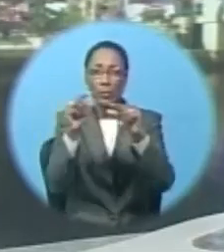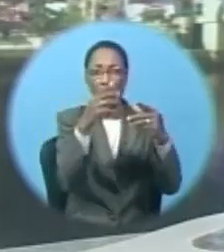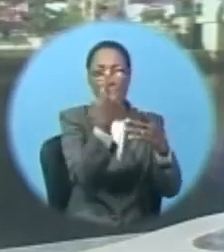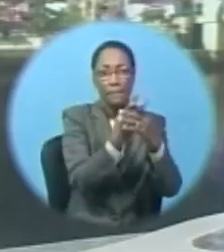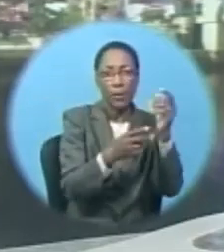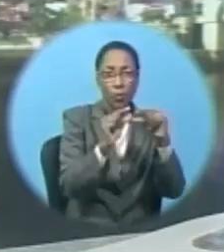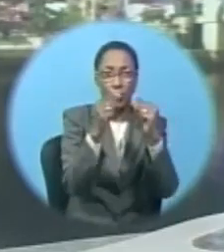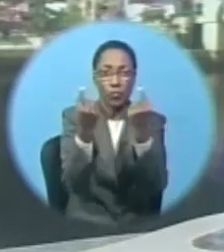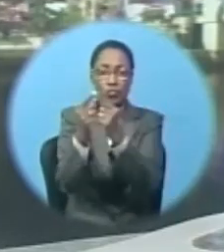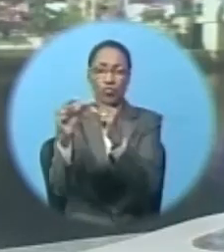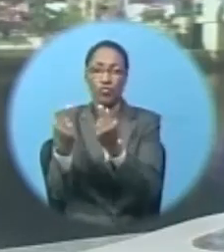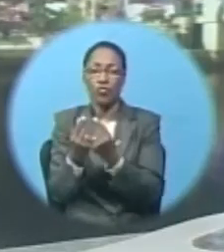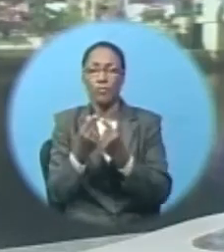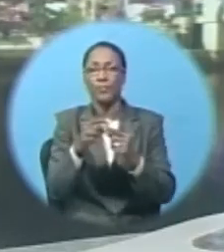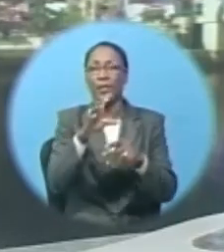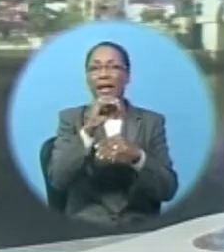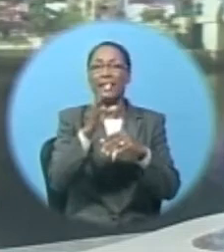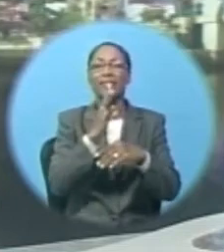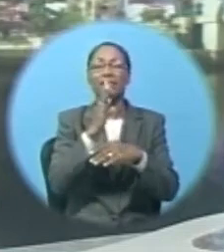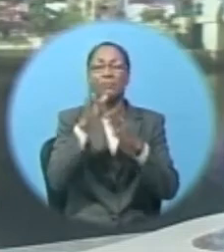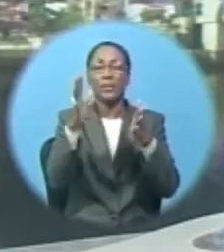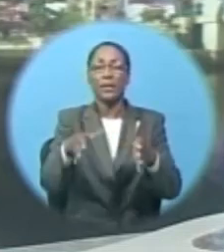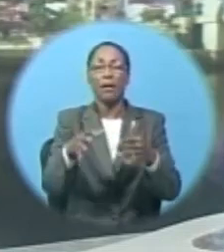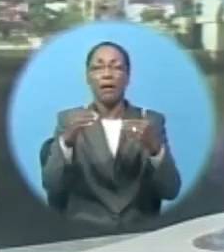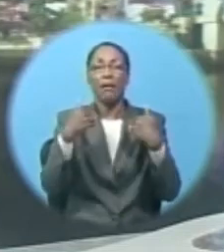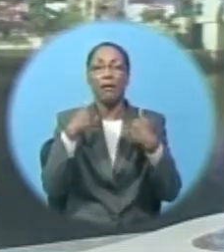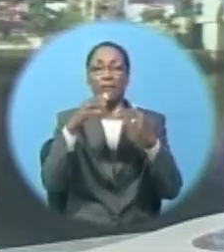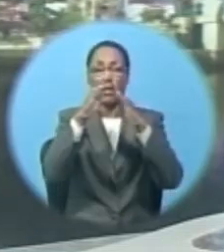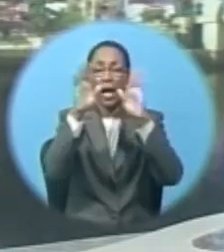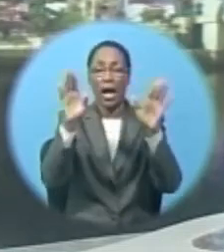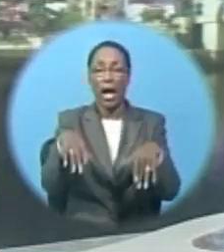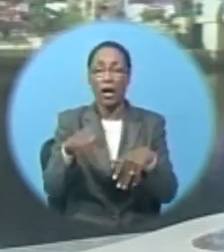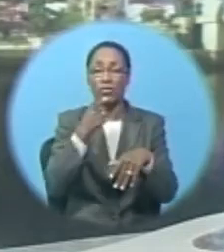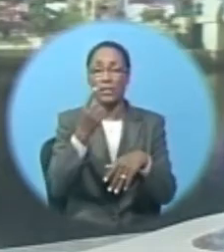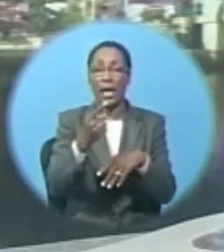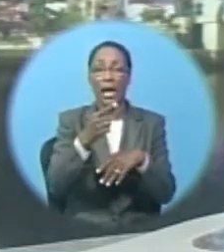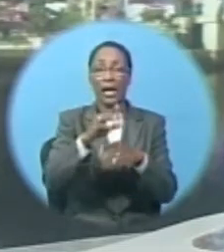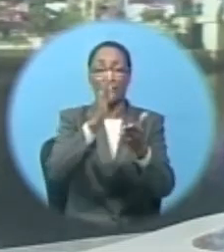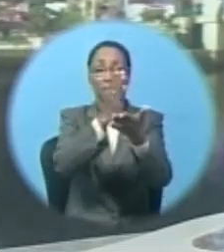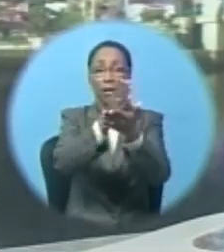also engaged in a standoff, with some members refusing to debate the bill.